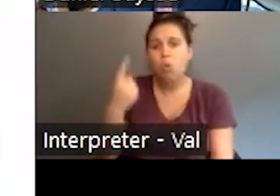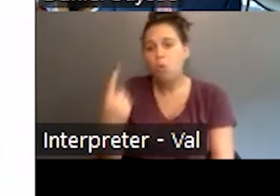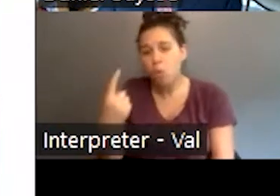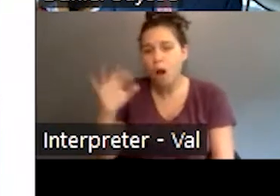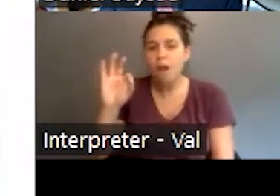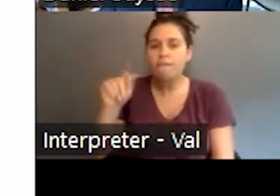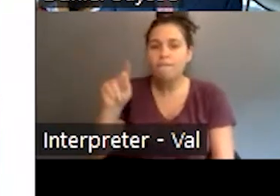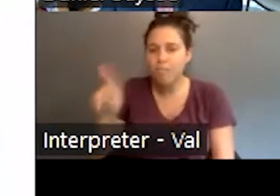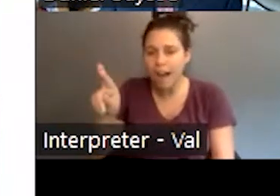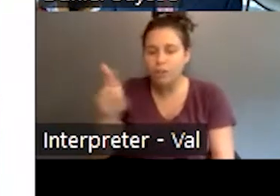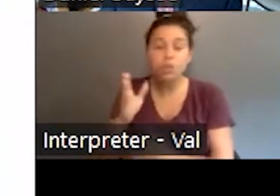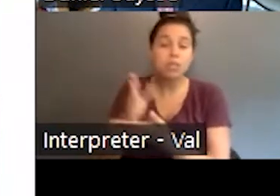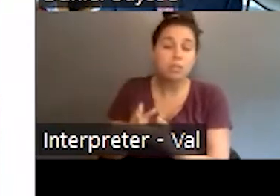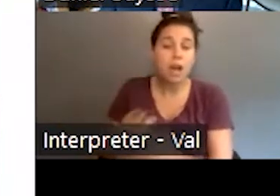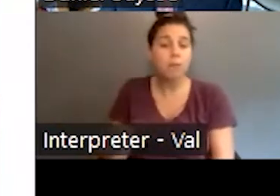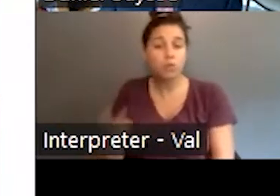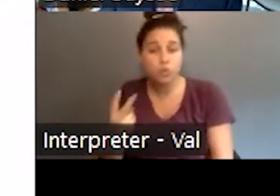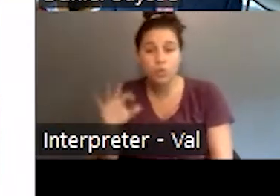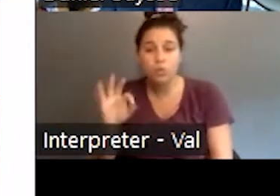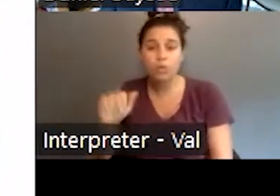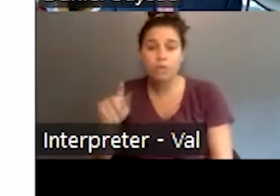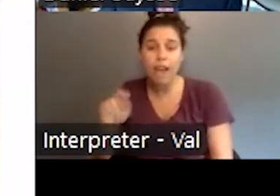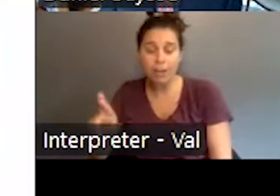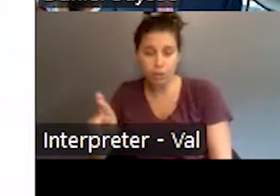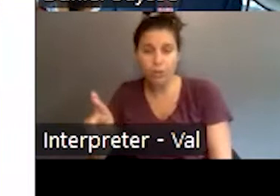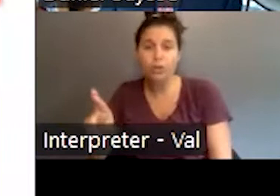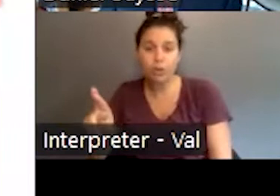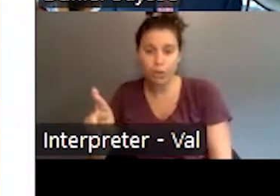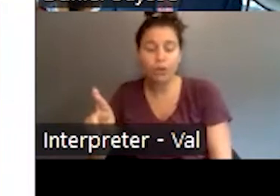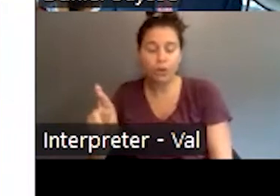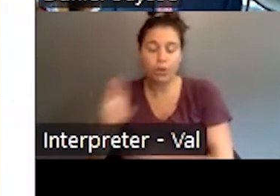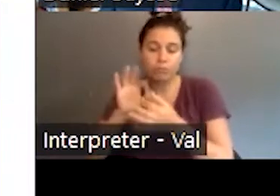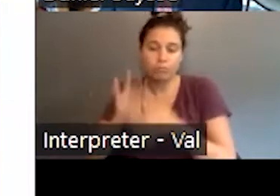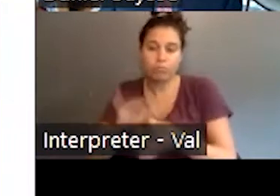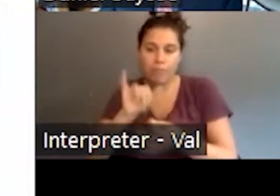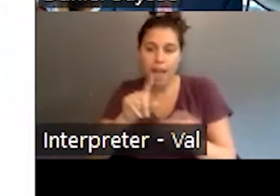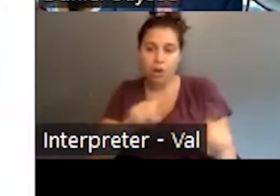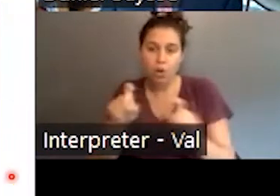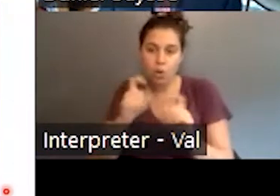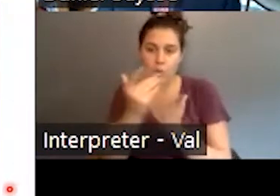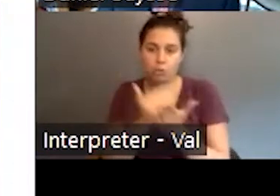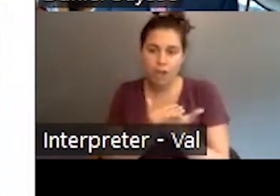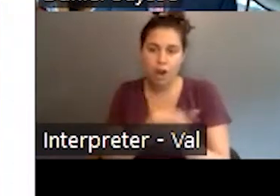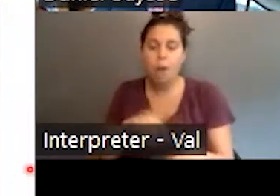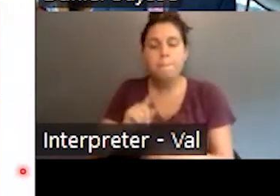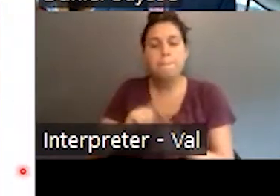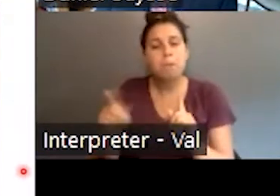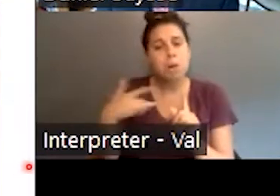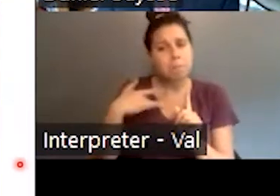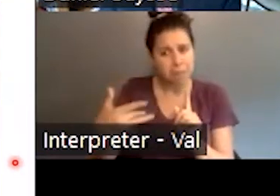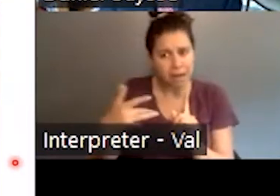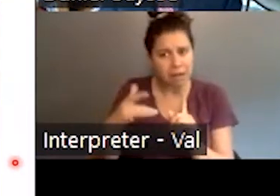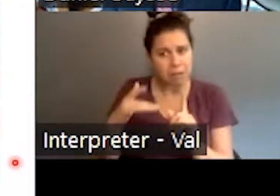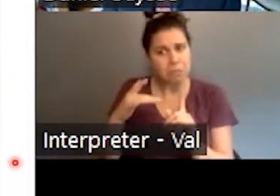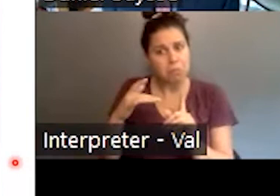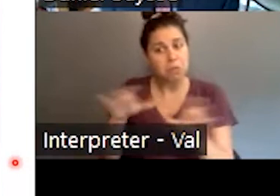Occasionally people identify two factors with this questionnaire, but it generally performs pretty